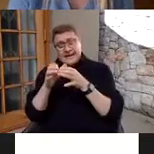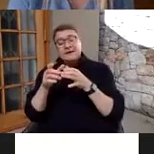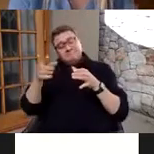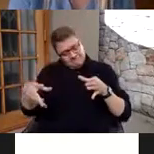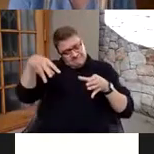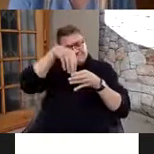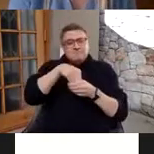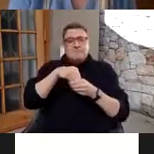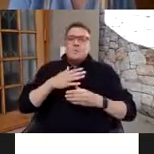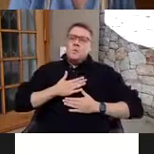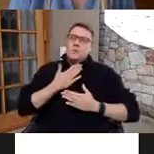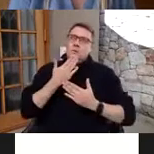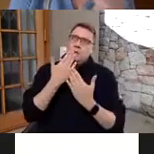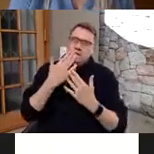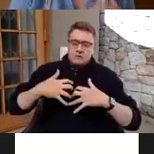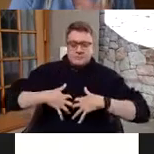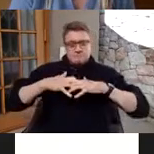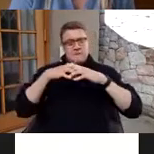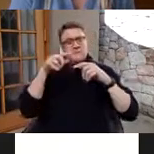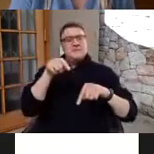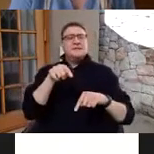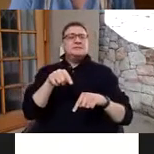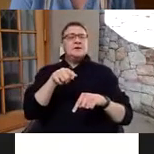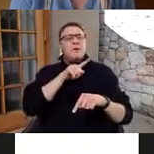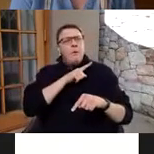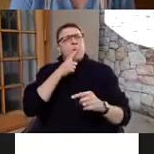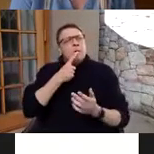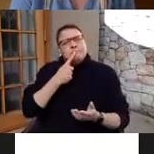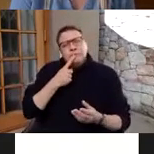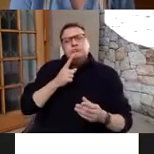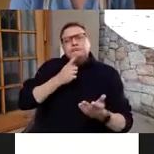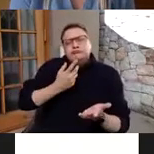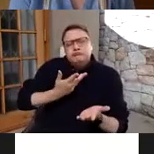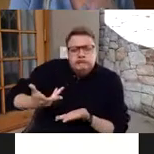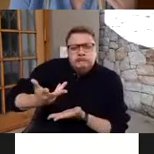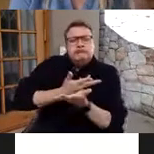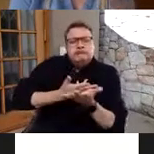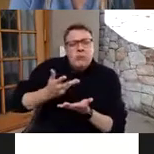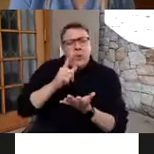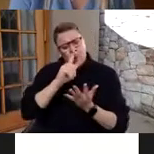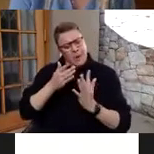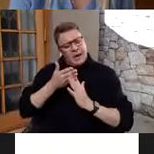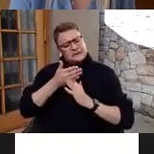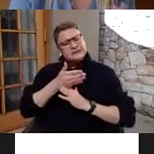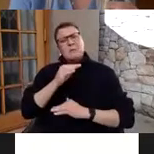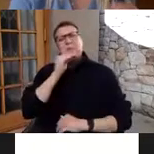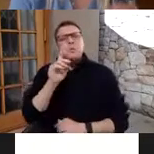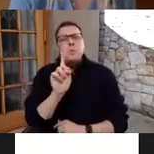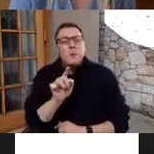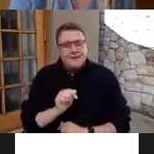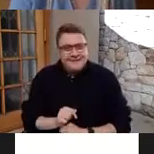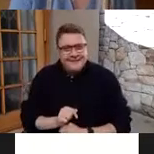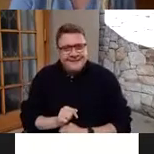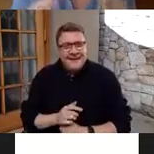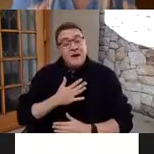created this platform to discuss this topic of accessibility. So before we get started, I'd really just like to take